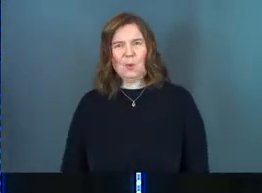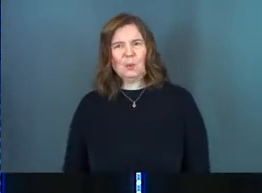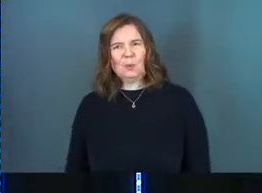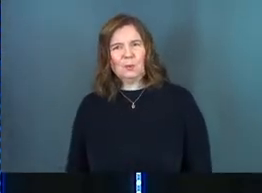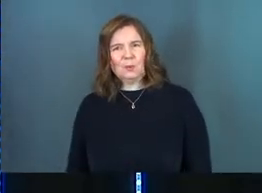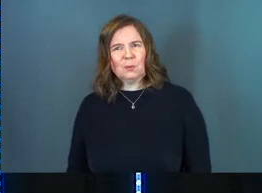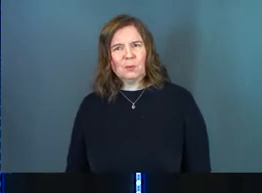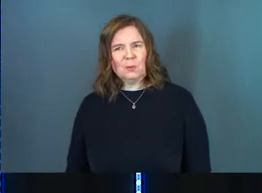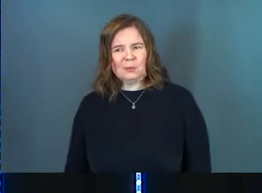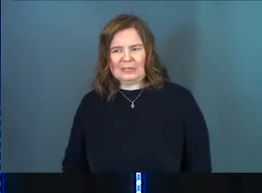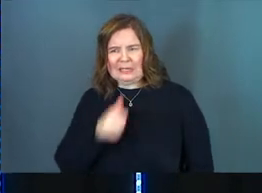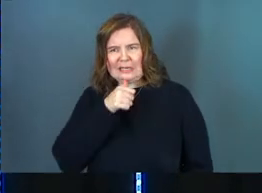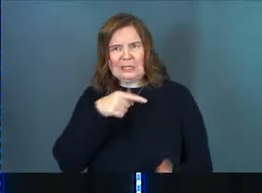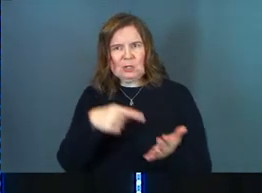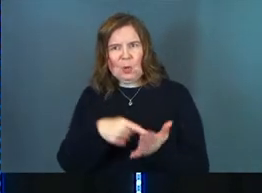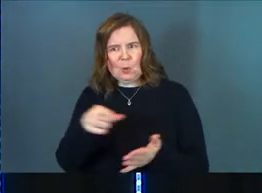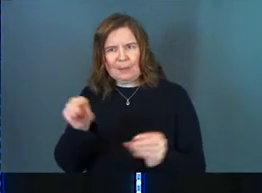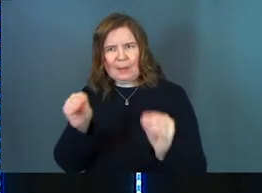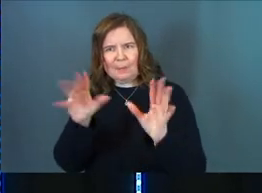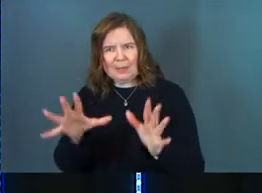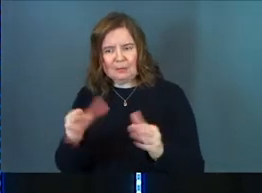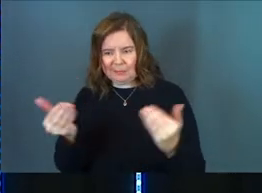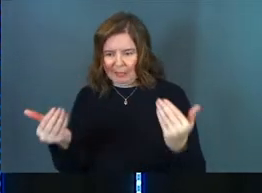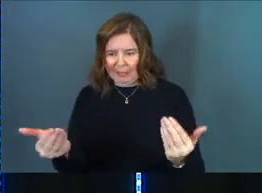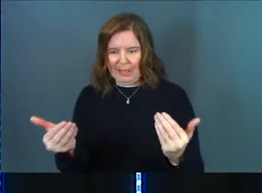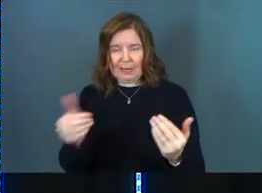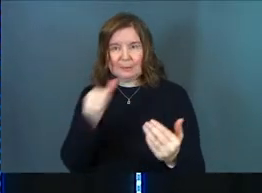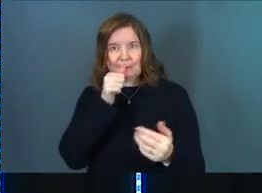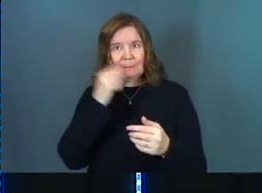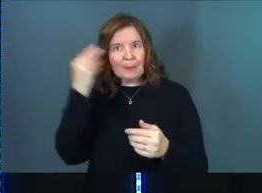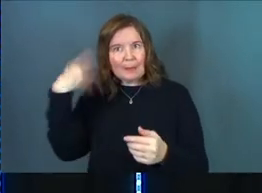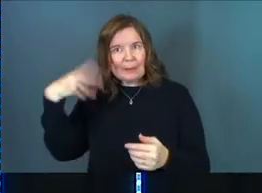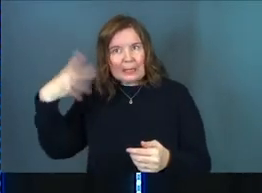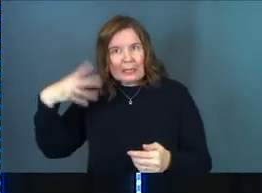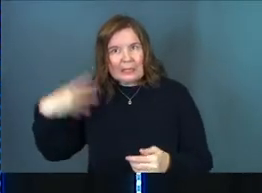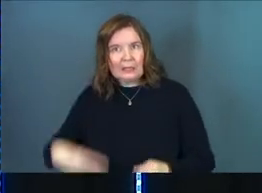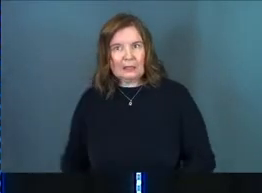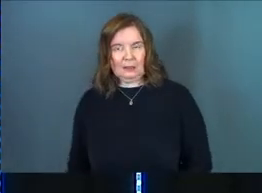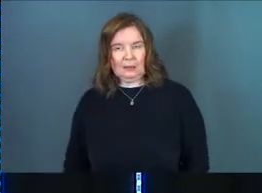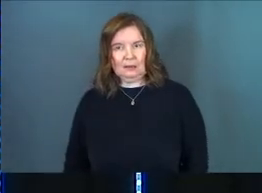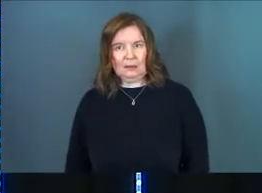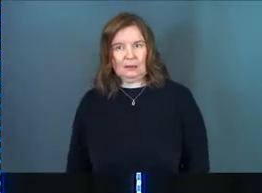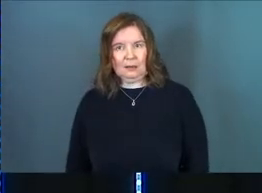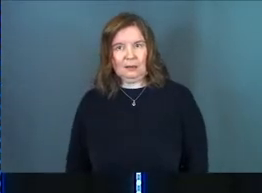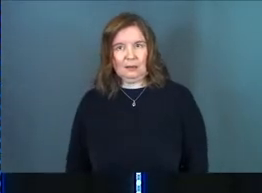no. Didn't owe that man a miracle. Should let him sit there and bleed.